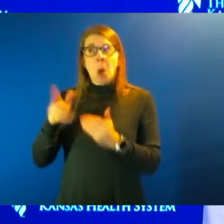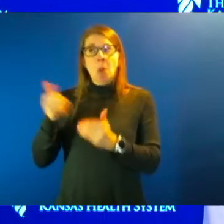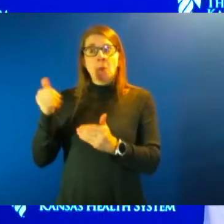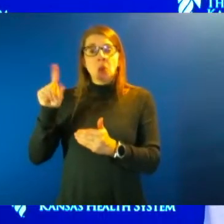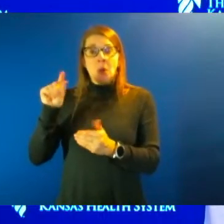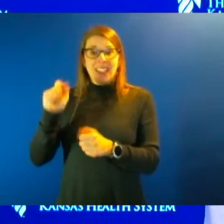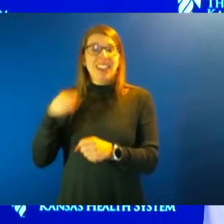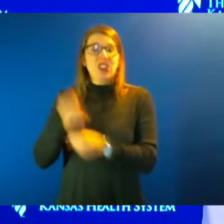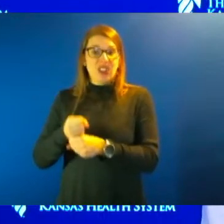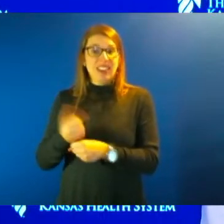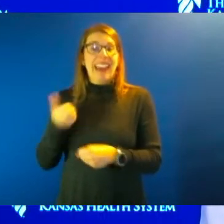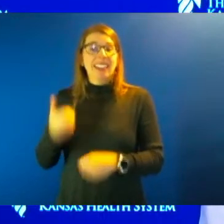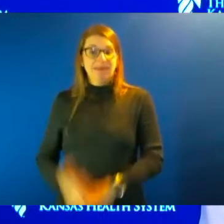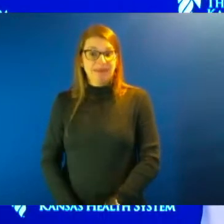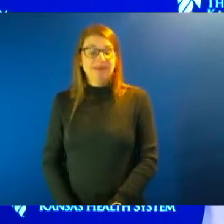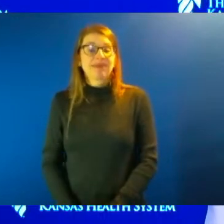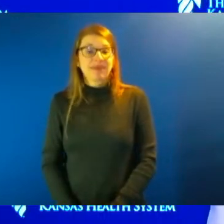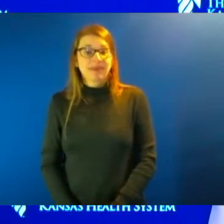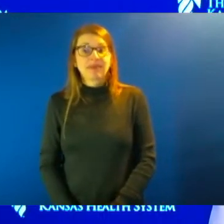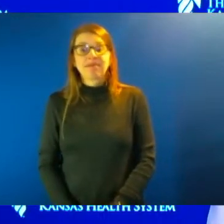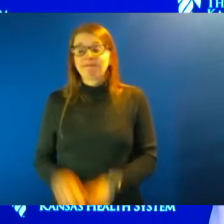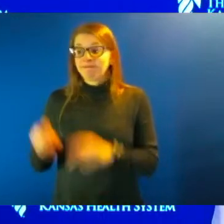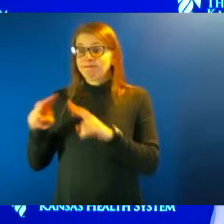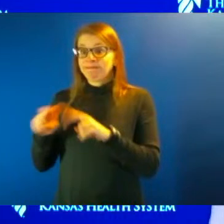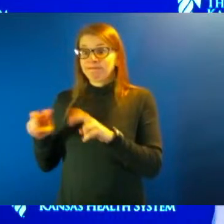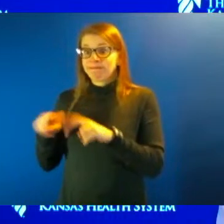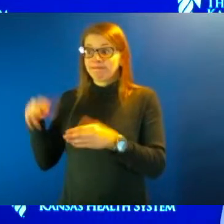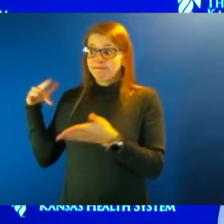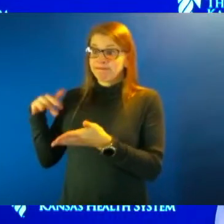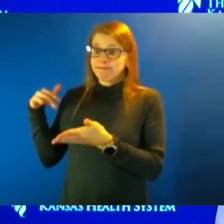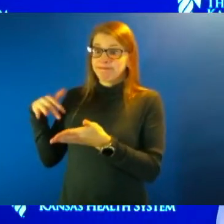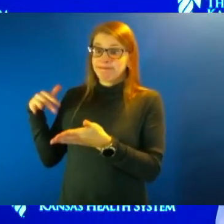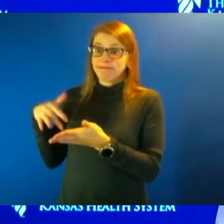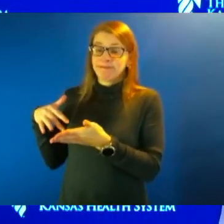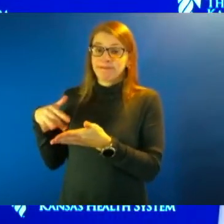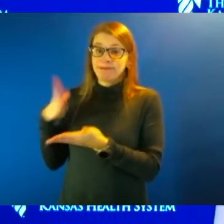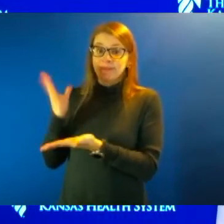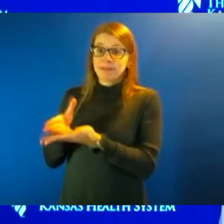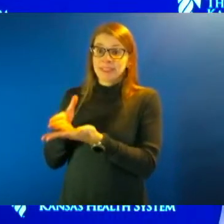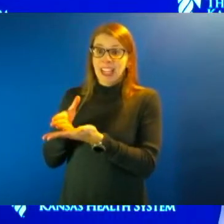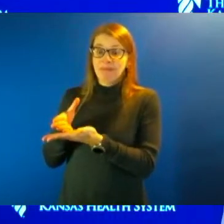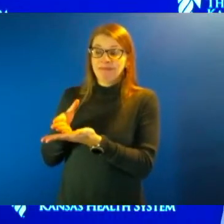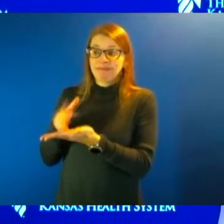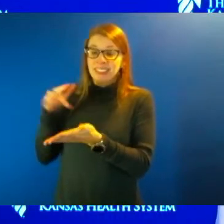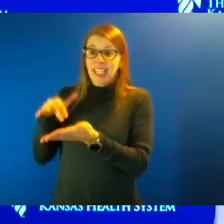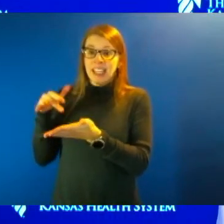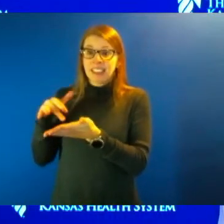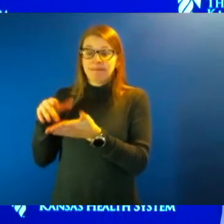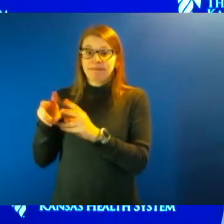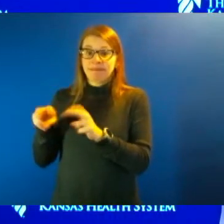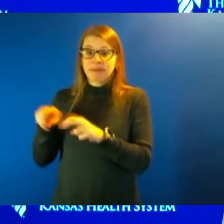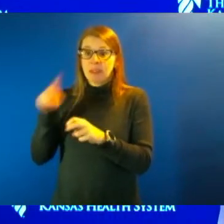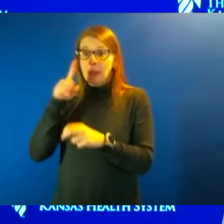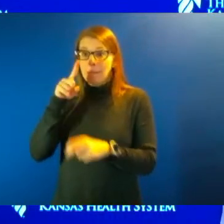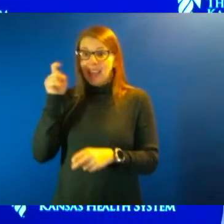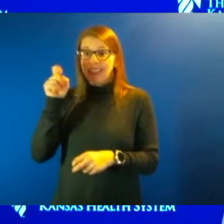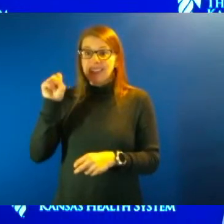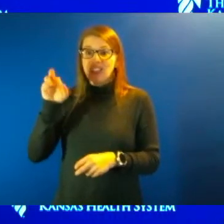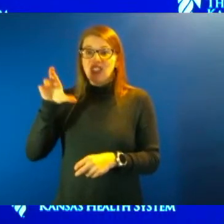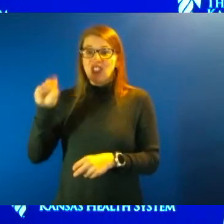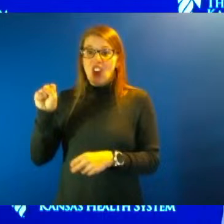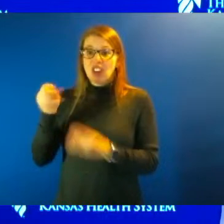been looked at and studied, although it stopped getting that because we know SARS went away. But this was a